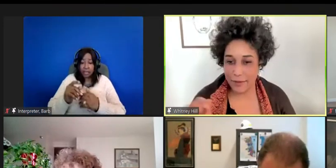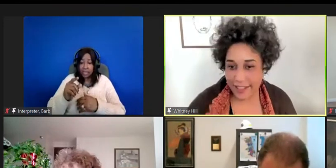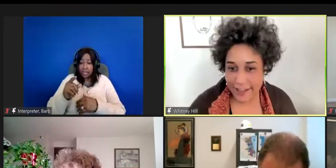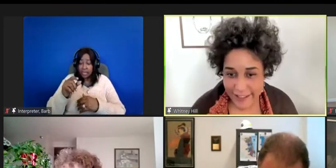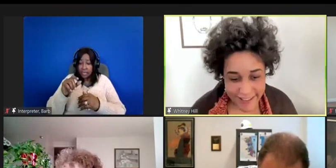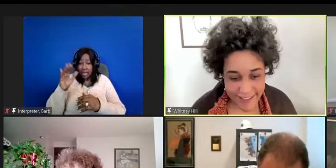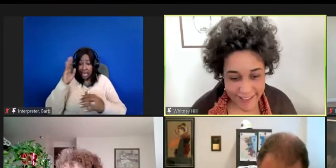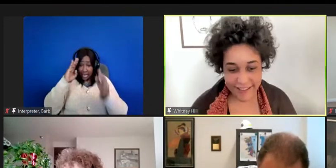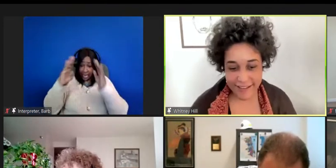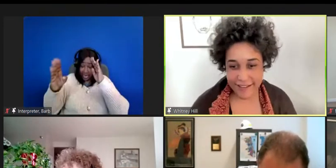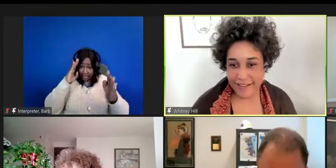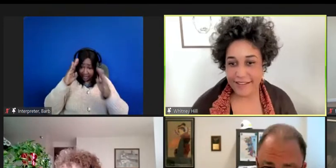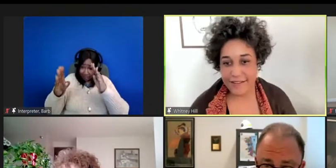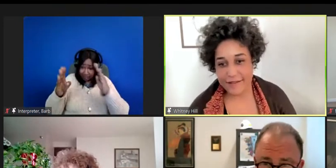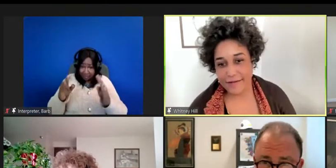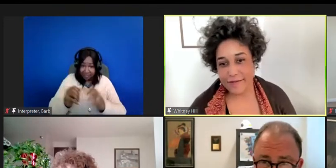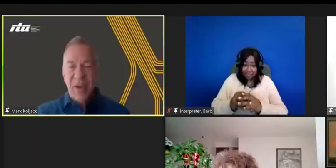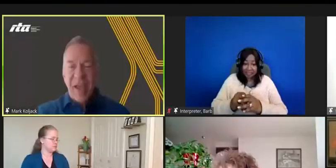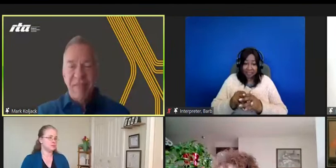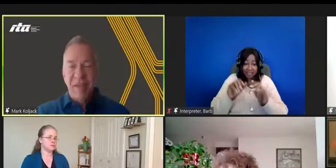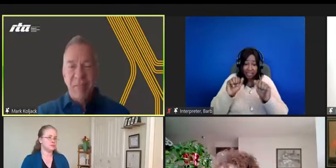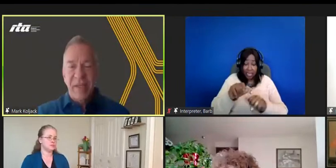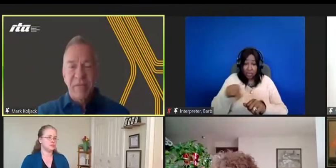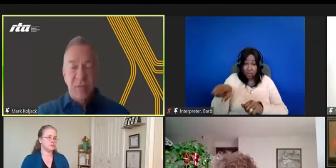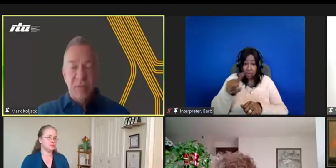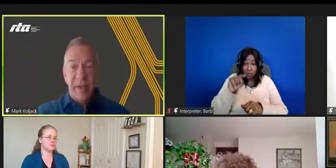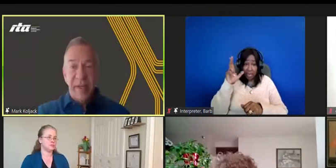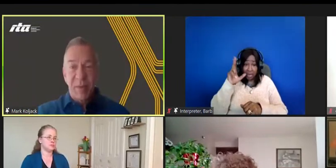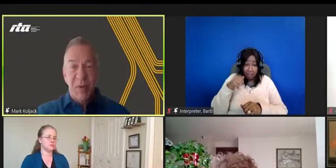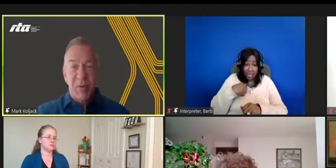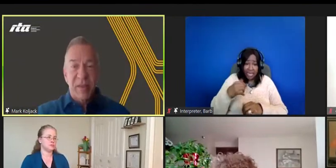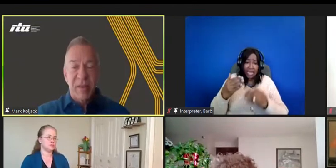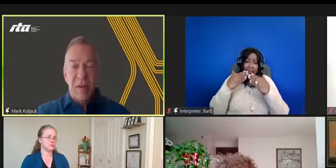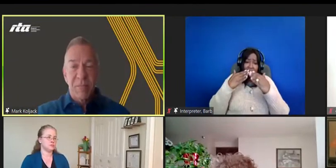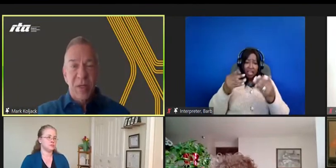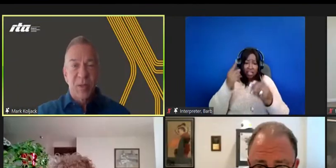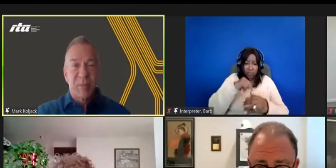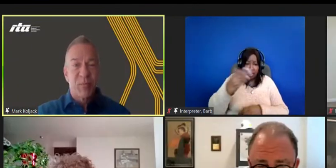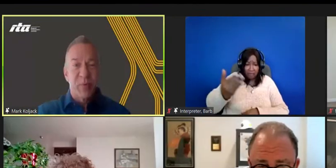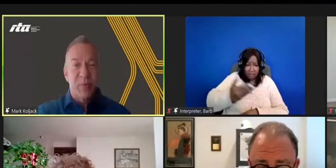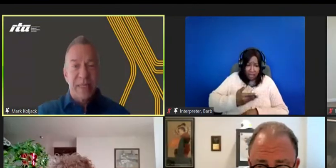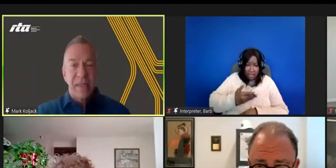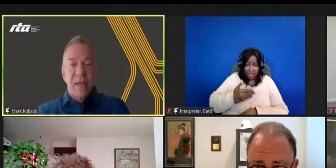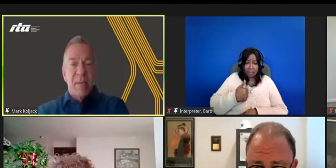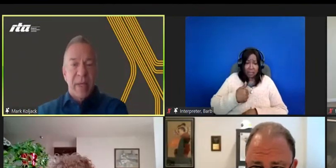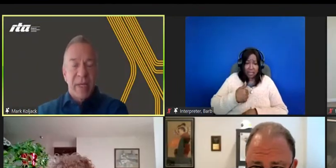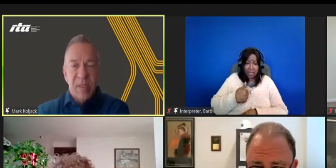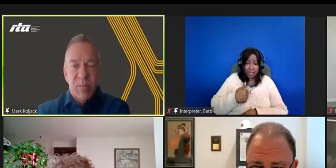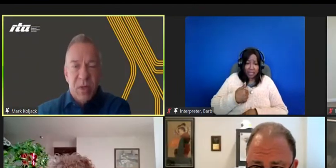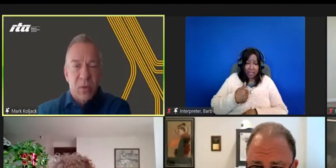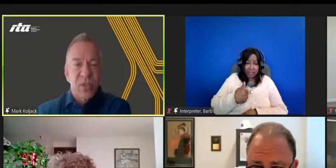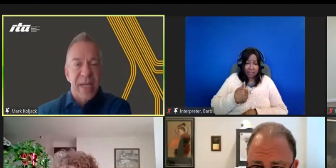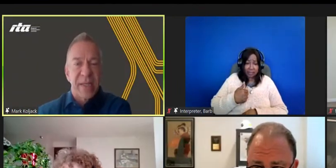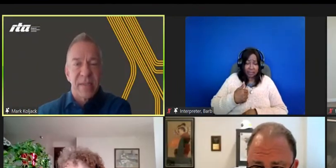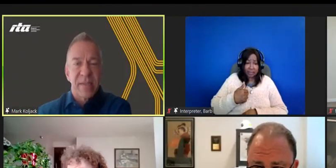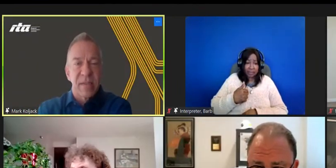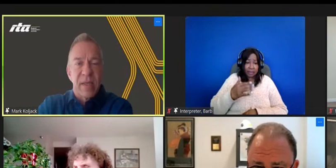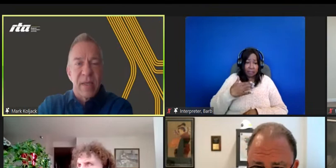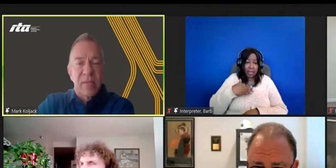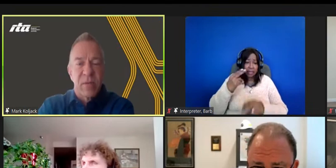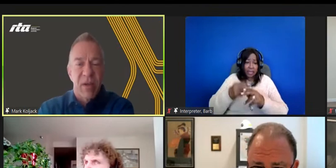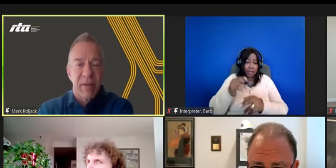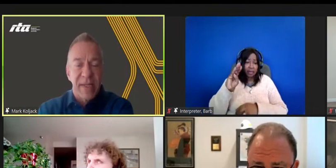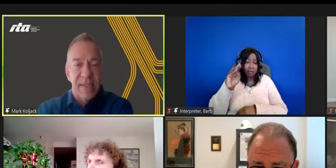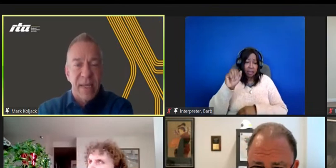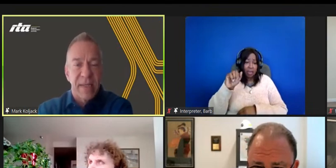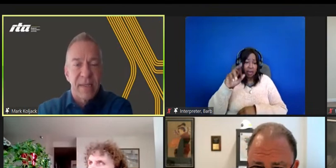sound perfectly clear. Okay, good. Thanks for having me and for inviting me both, Irma and Whitney. My name is Mark Kolchak,